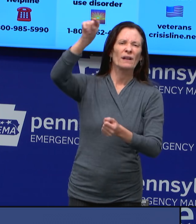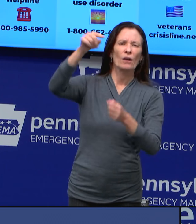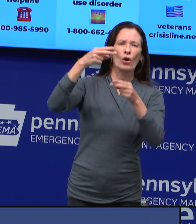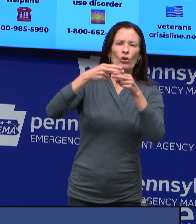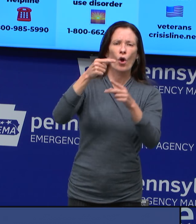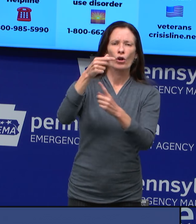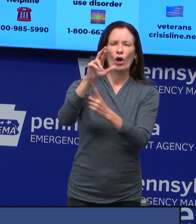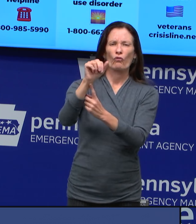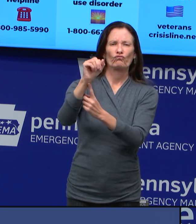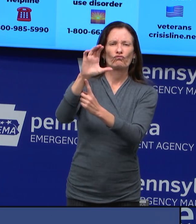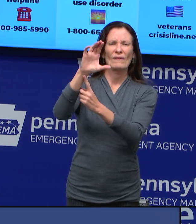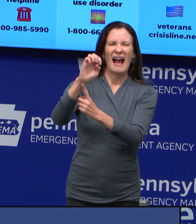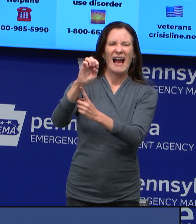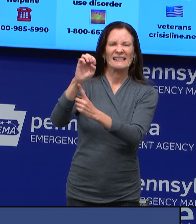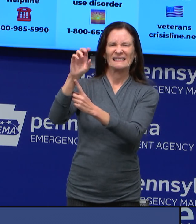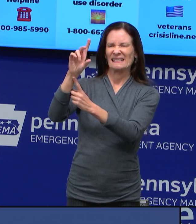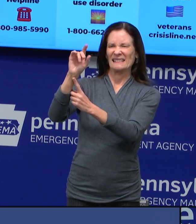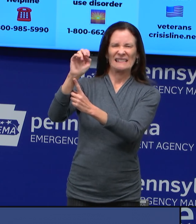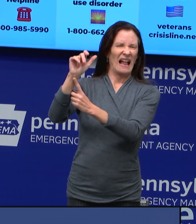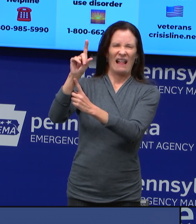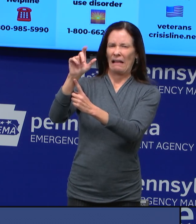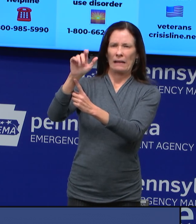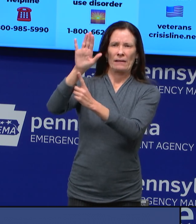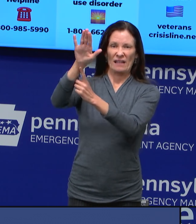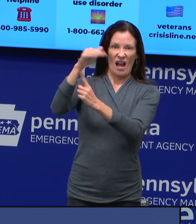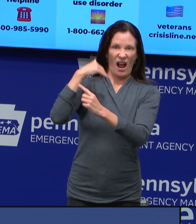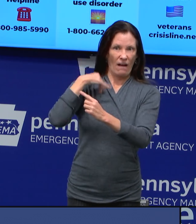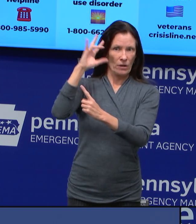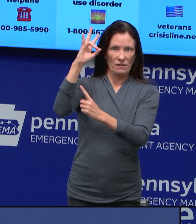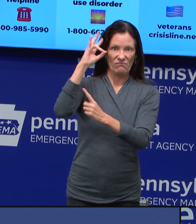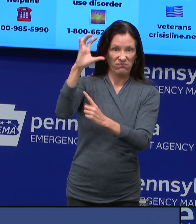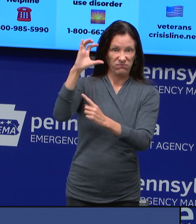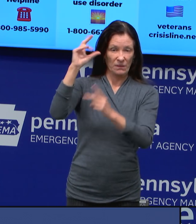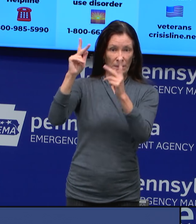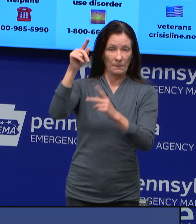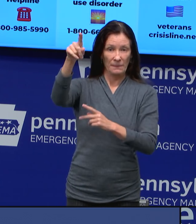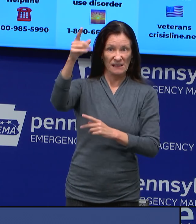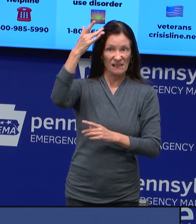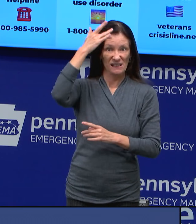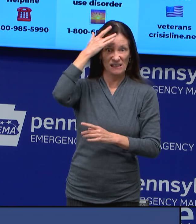month alone over coronavirus fears. Why do you think there's such